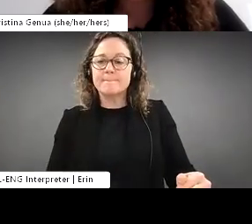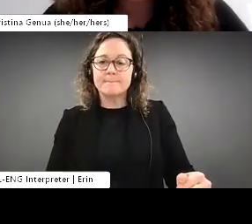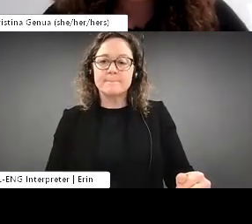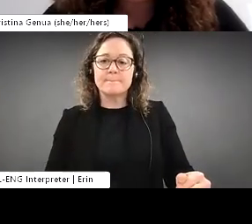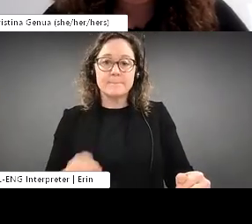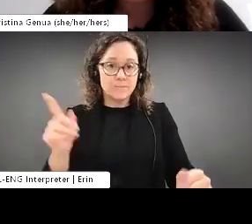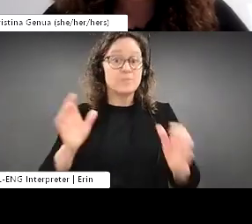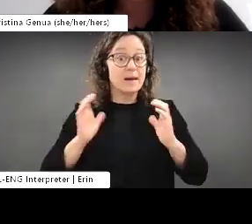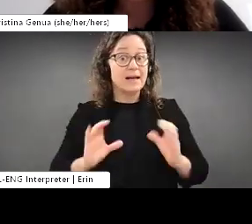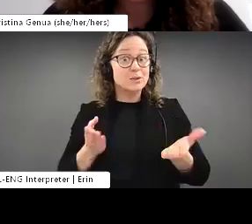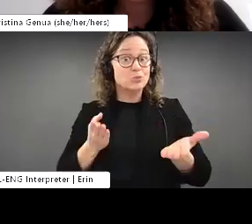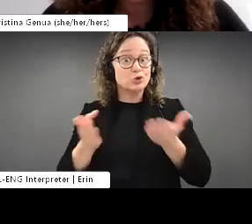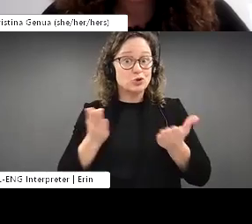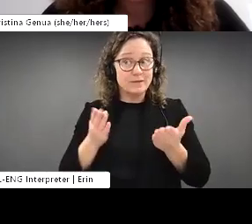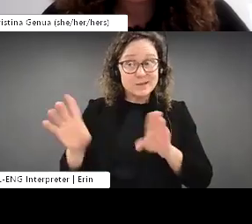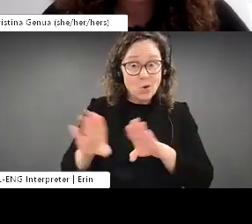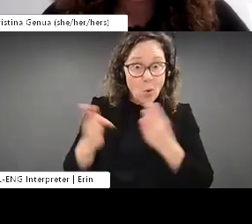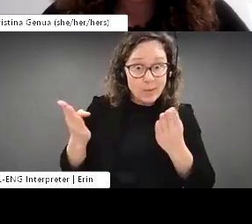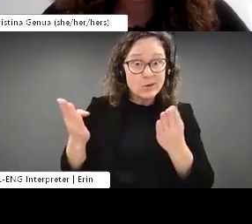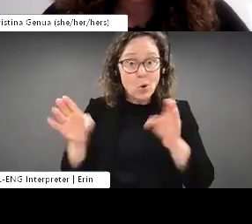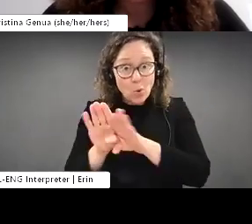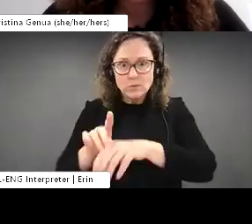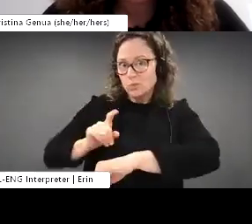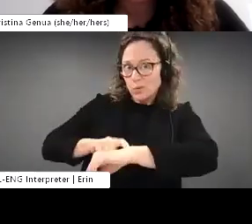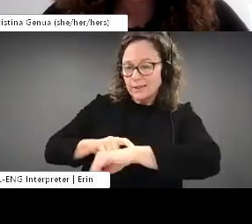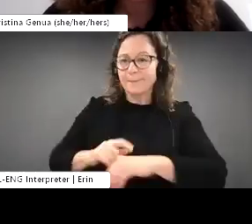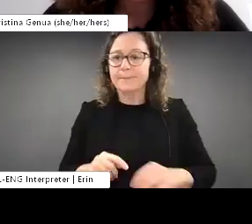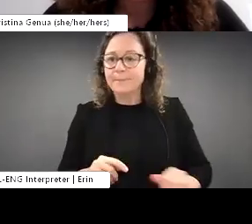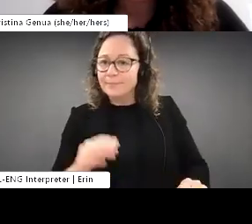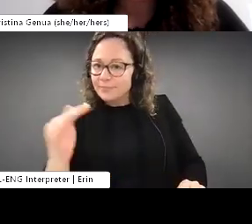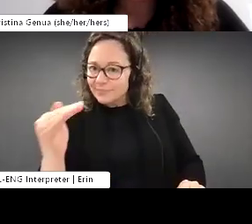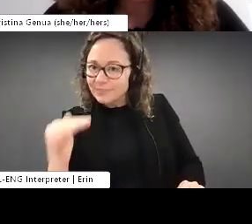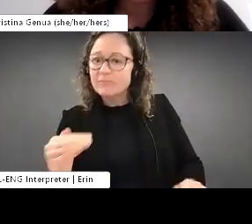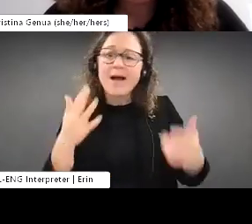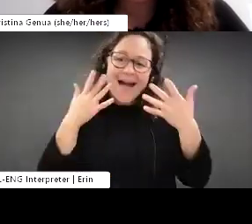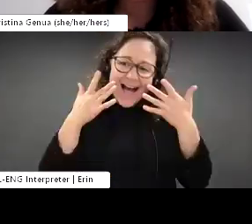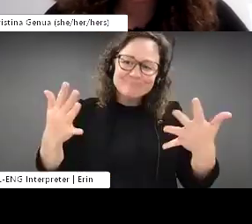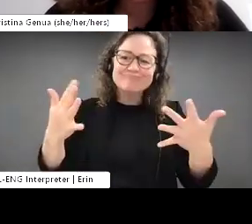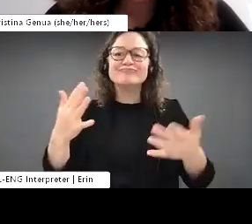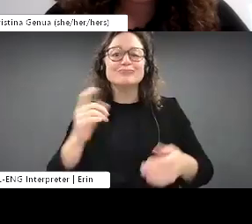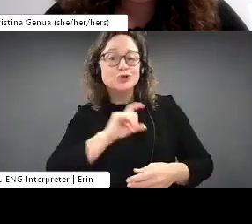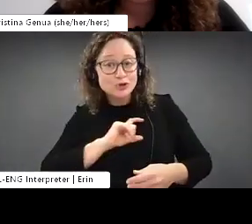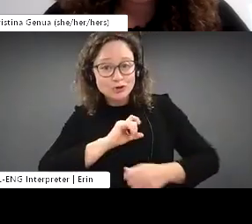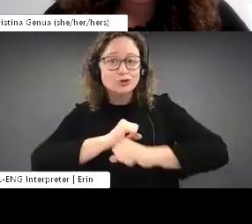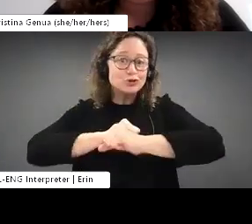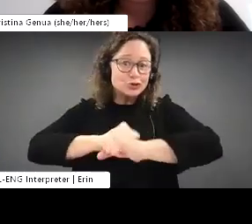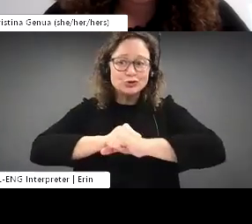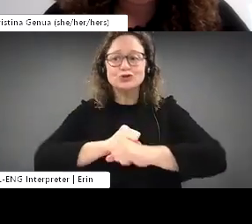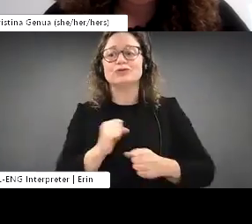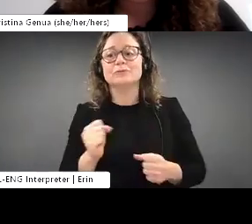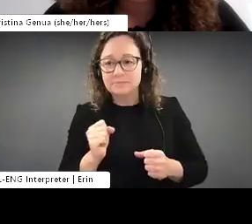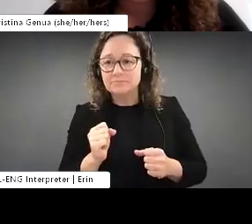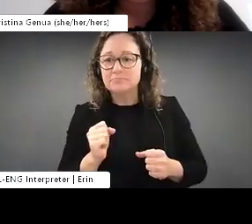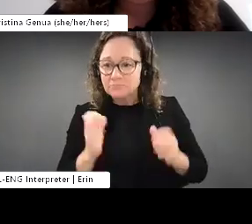customer service, hours, courteous, security. Perfect. All great. All